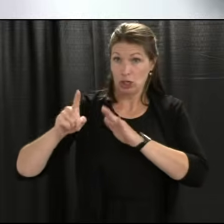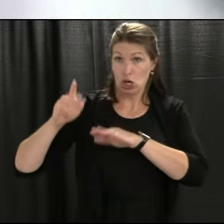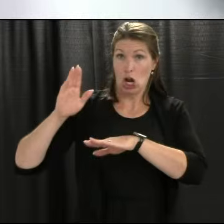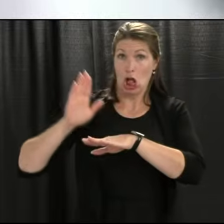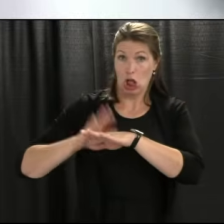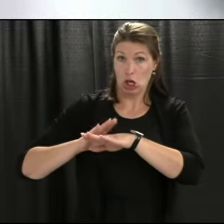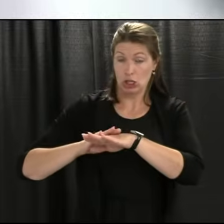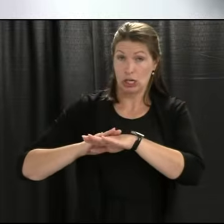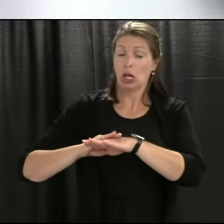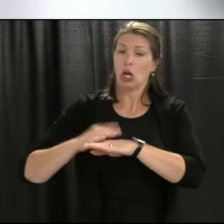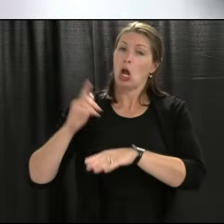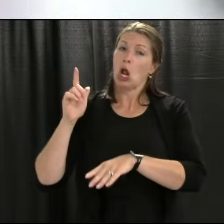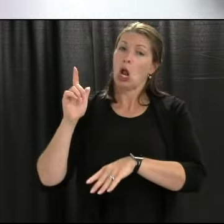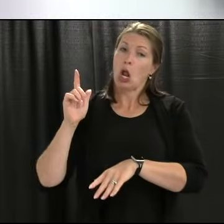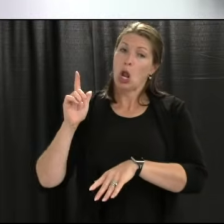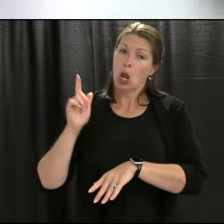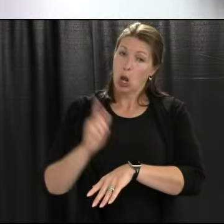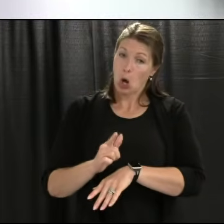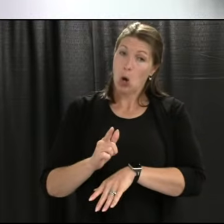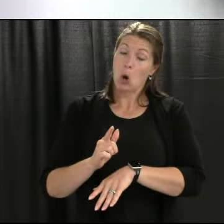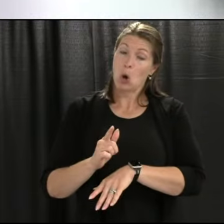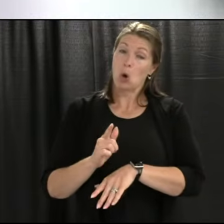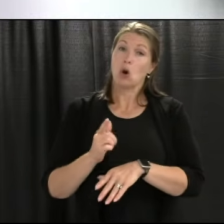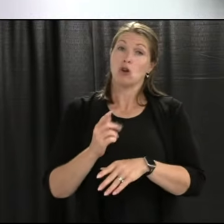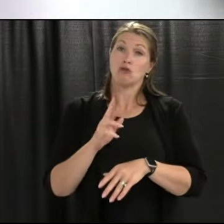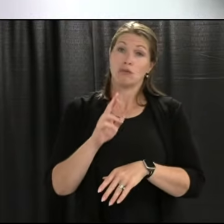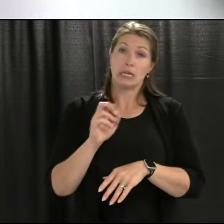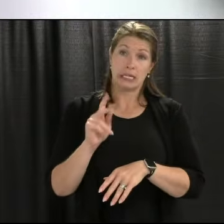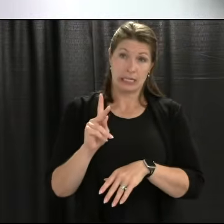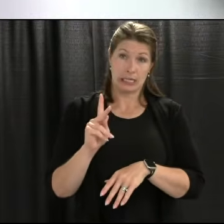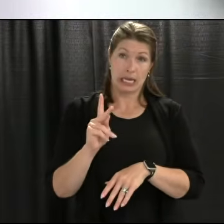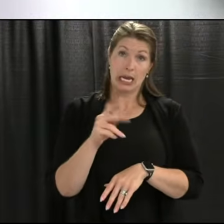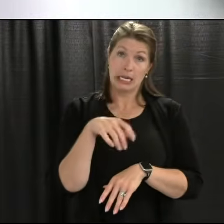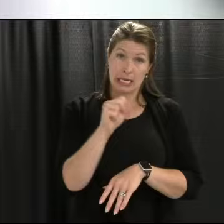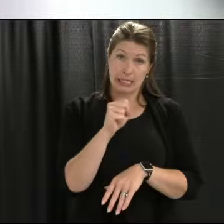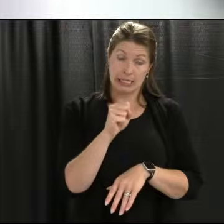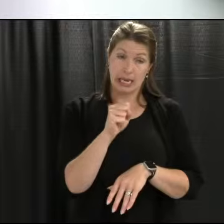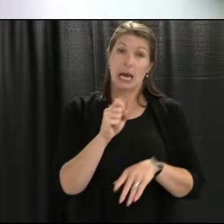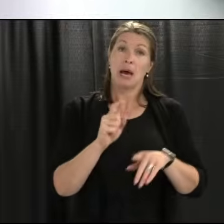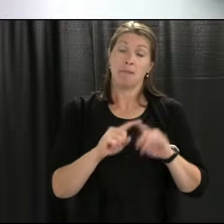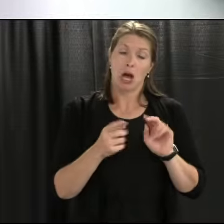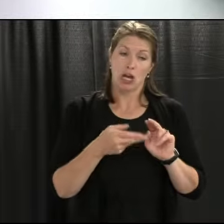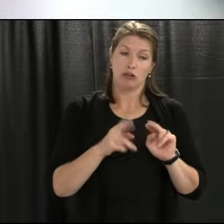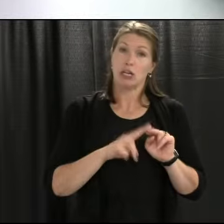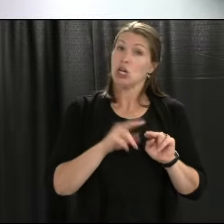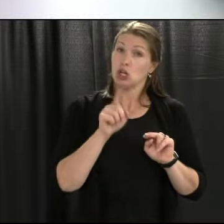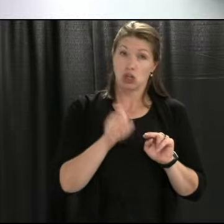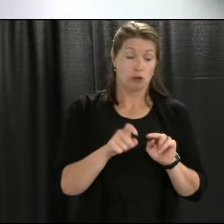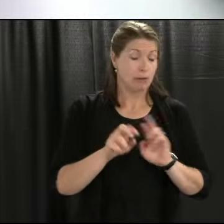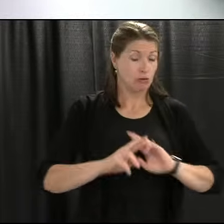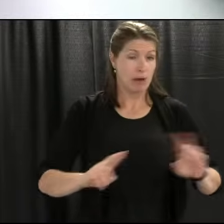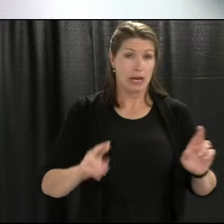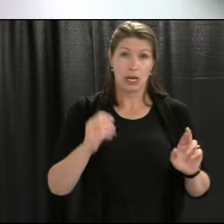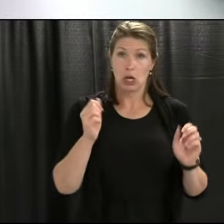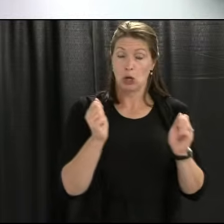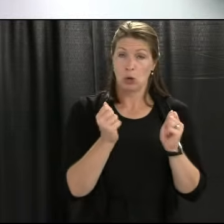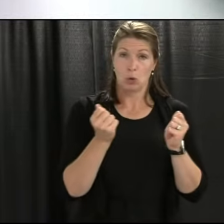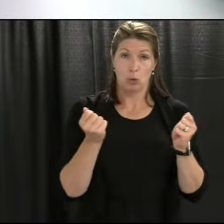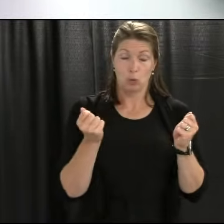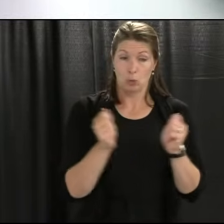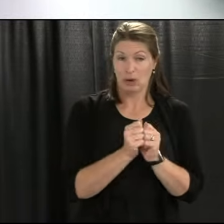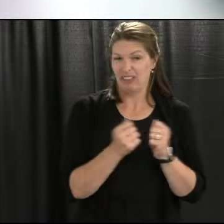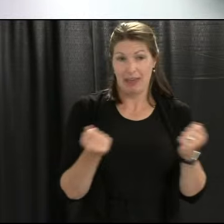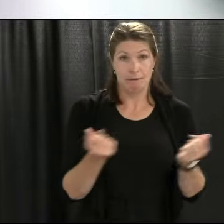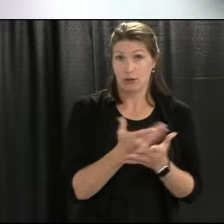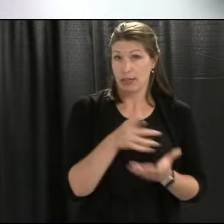level of risk to you and your property has increased significantly, and you should be ready with what you need, a go bag,